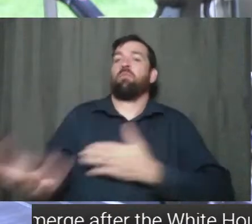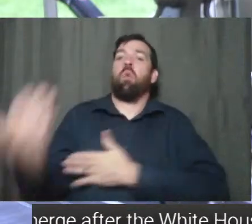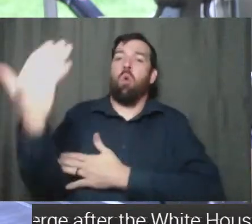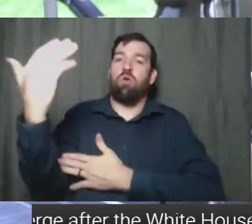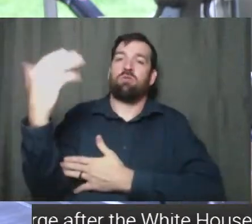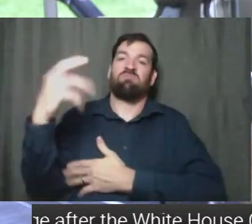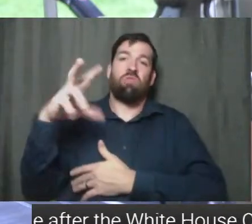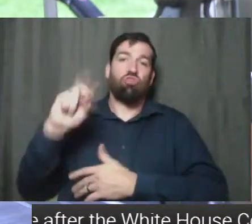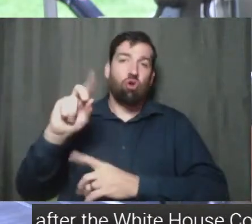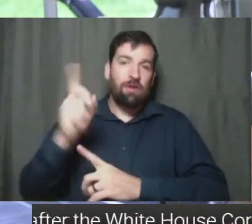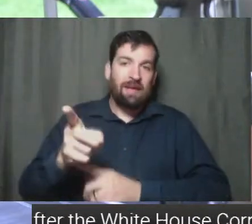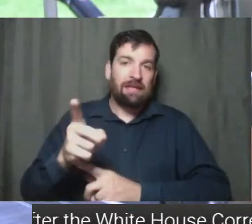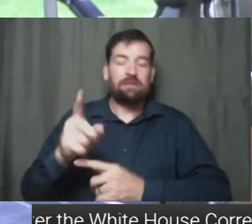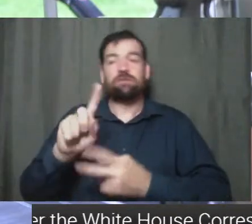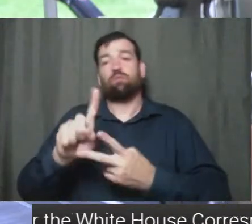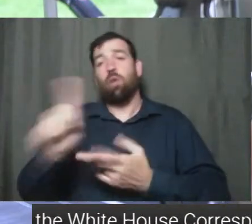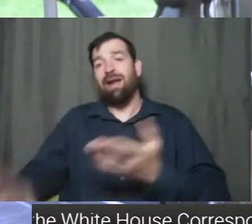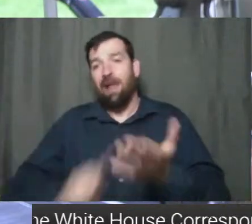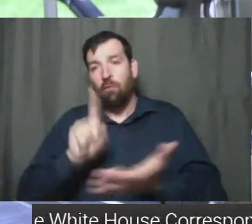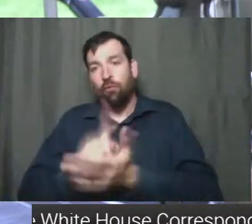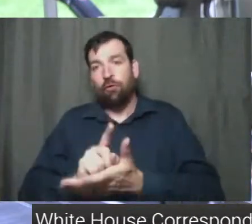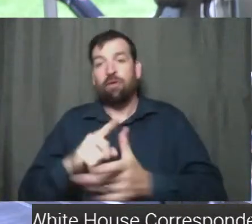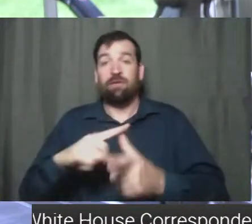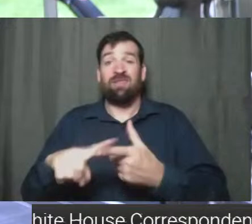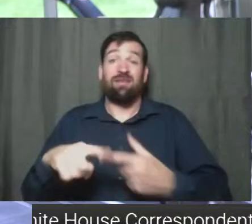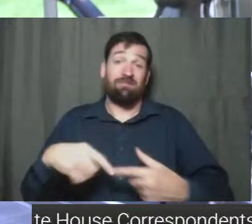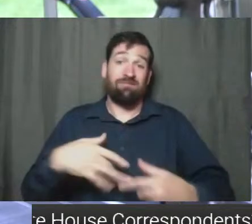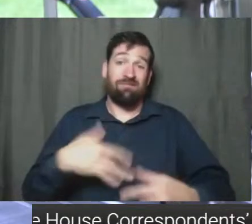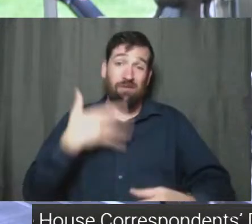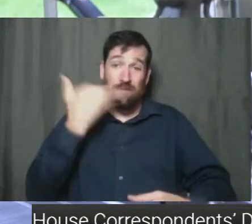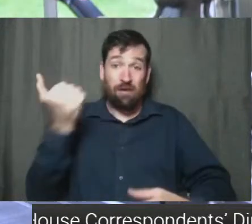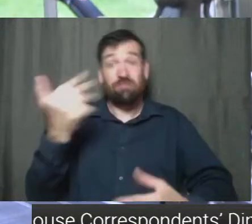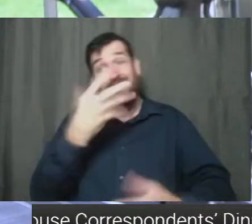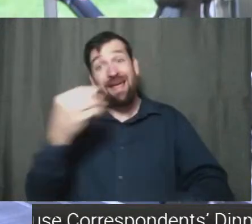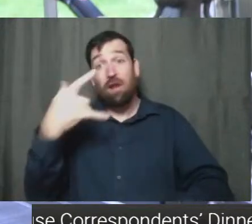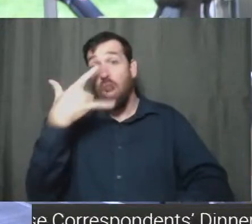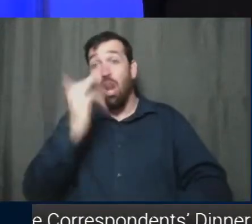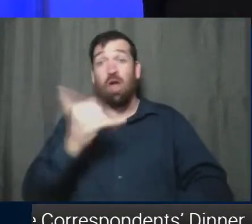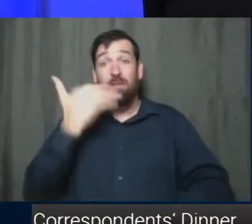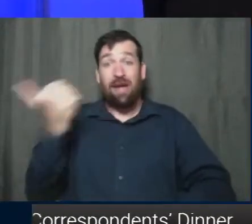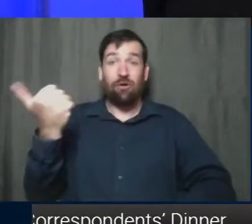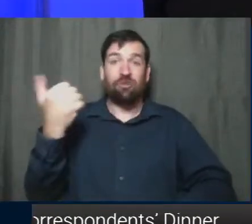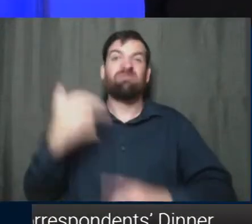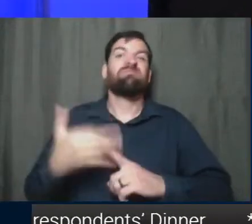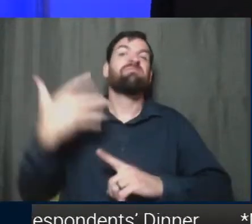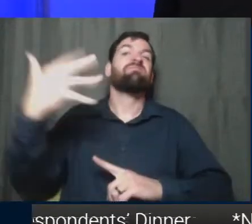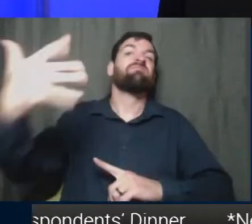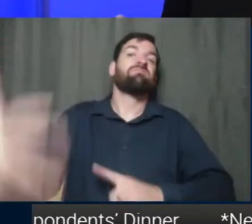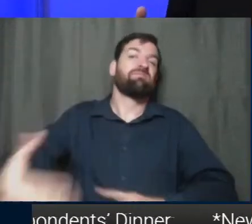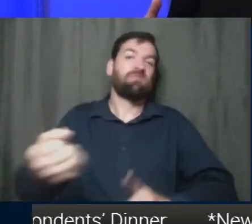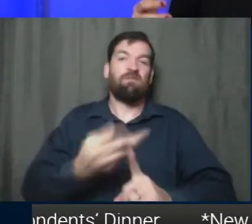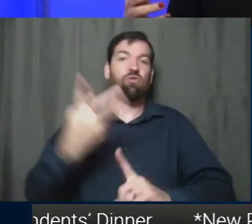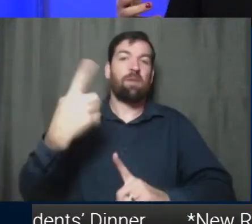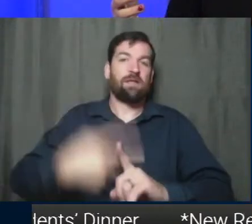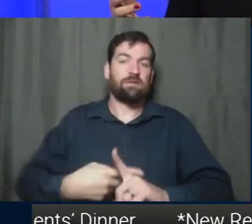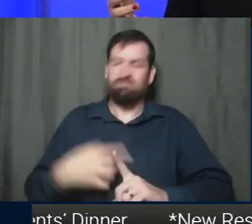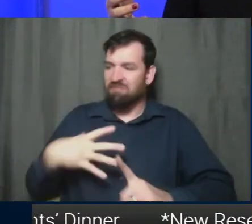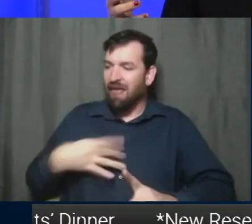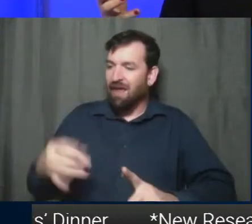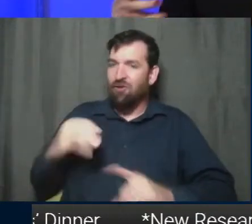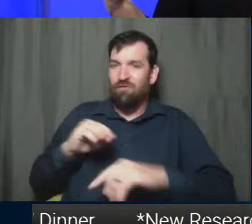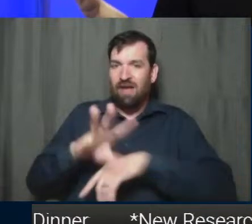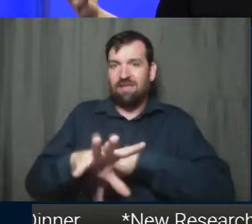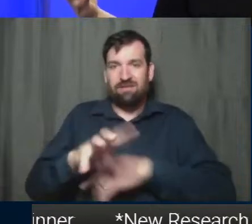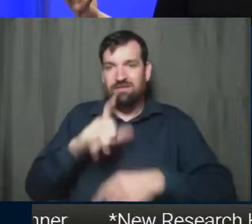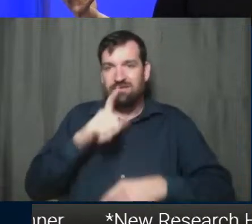to an hour in, and then you'll feel so much better, and you'll look better in a few months. Well, and I like that. I like your advice, because it's not, exercise